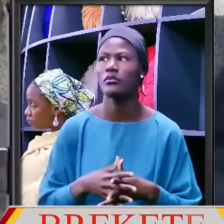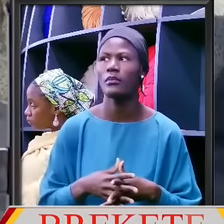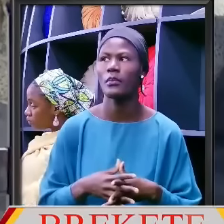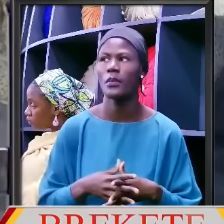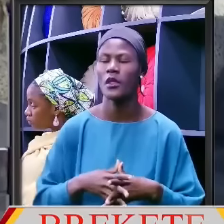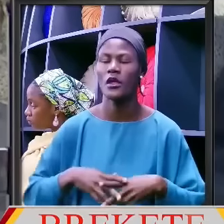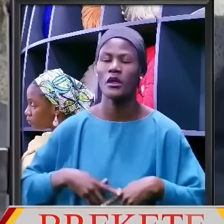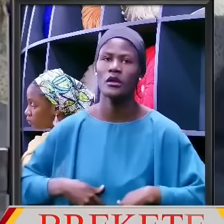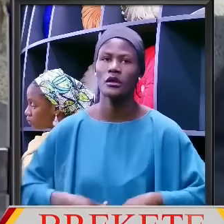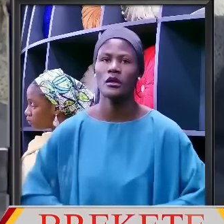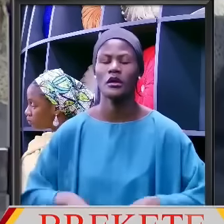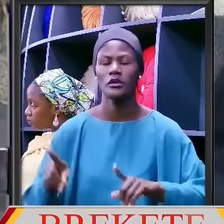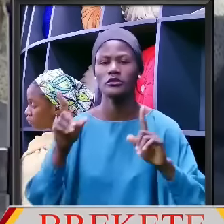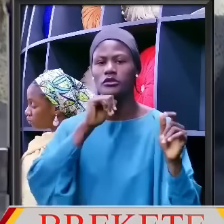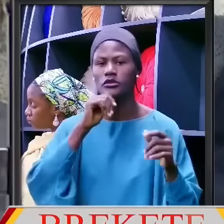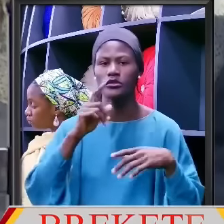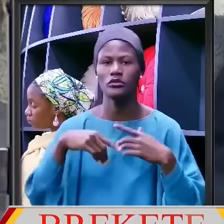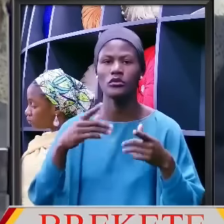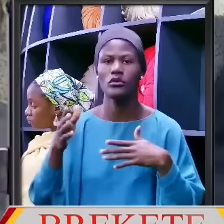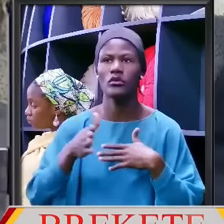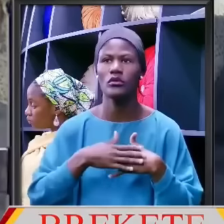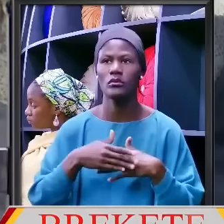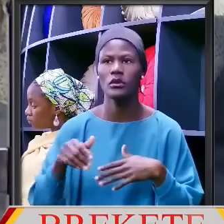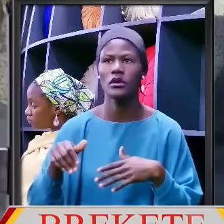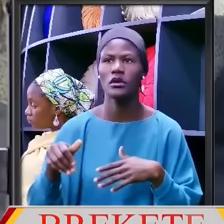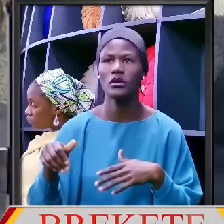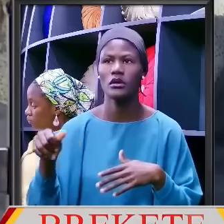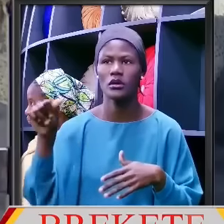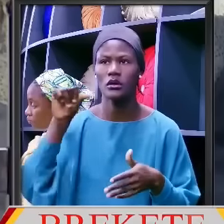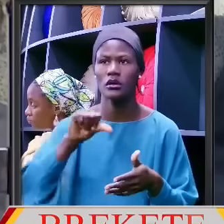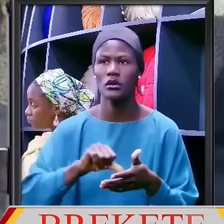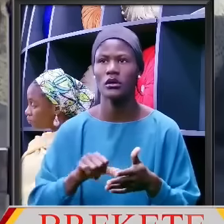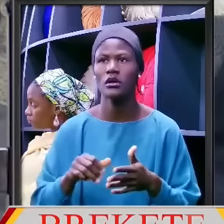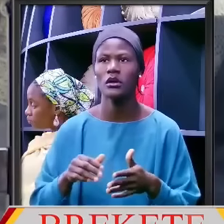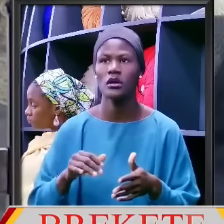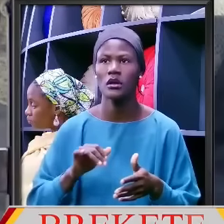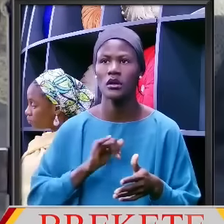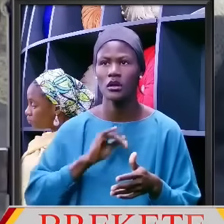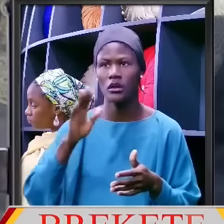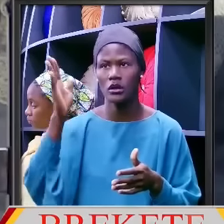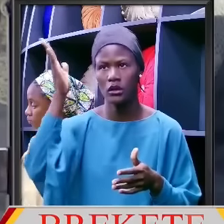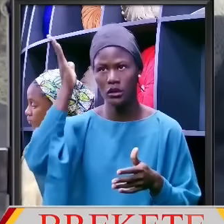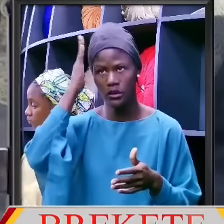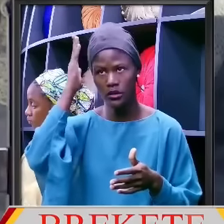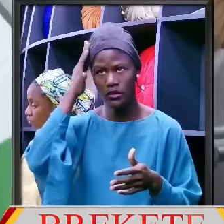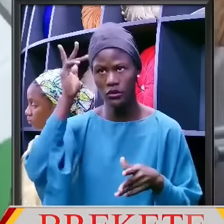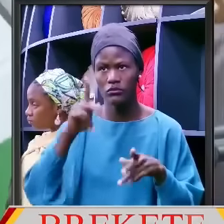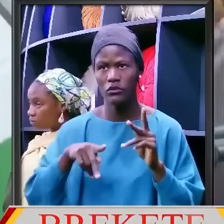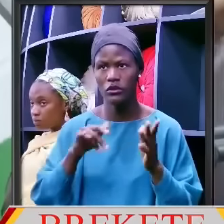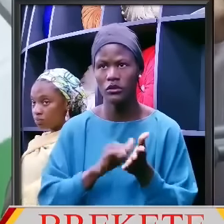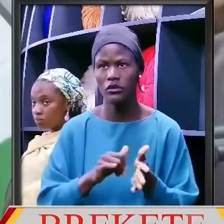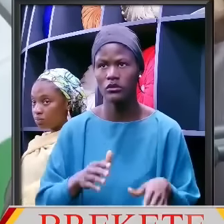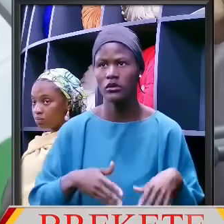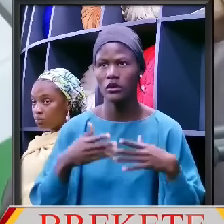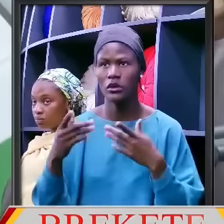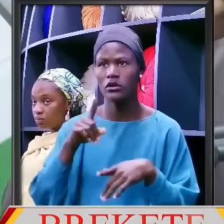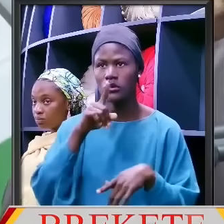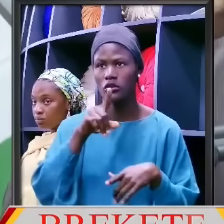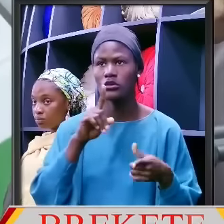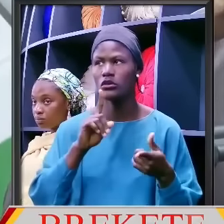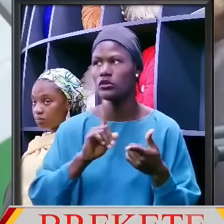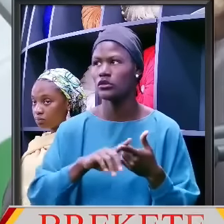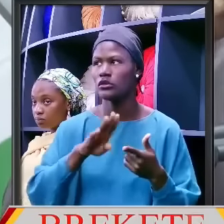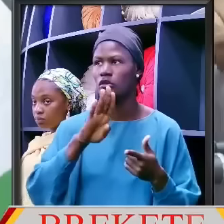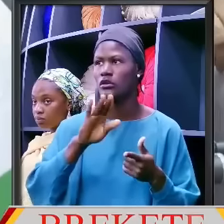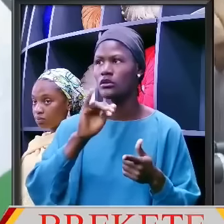get tired and he did not go back anymore. That's wait. I know Percy will go carry you go see bishop today